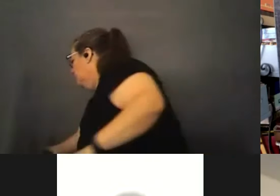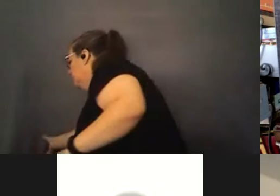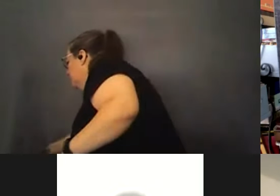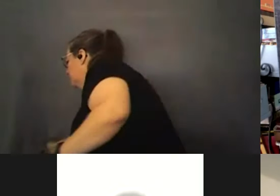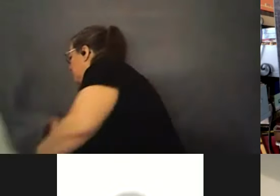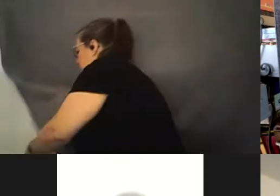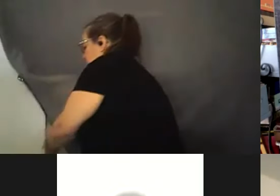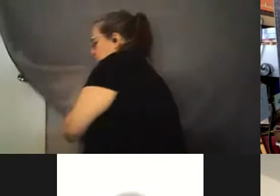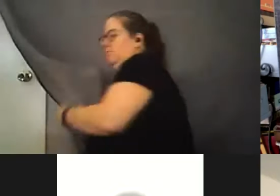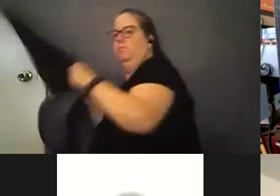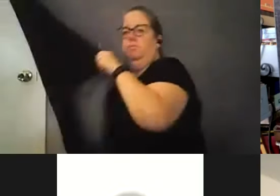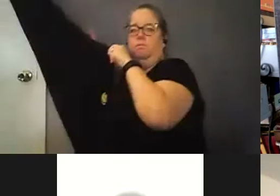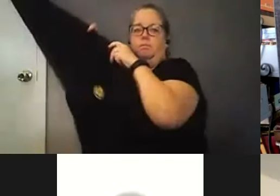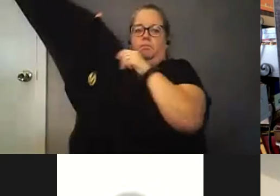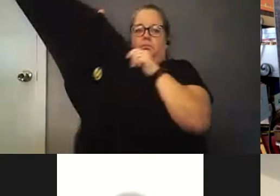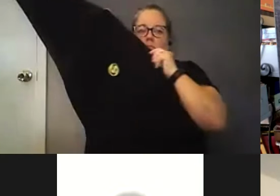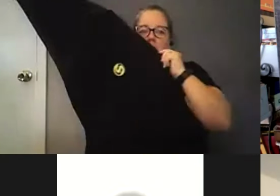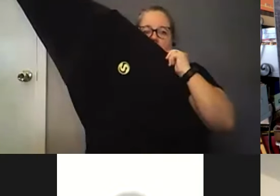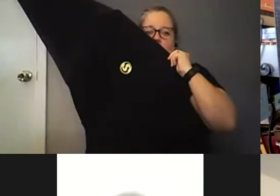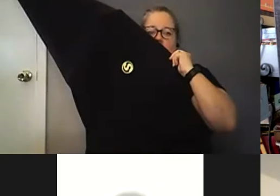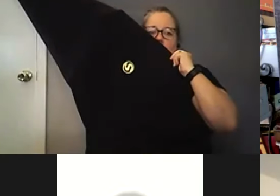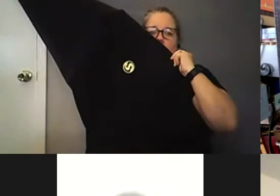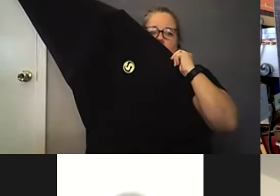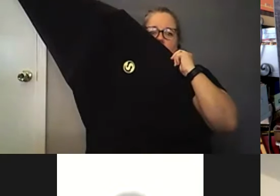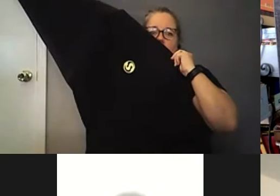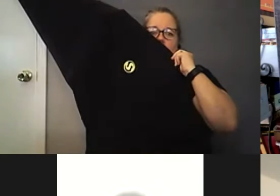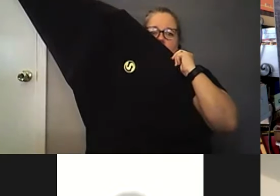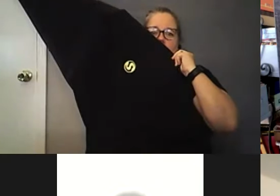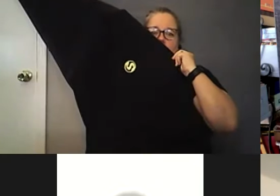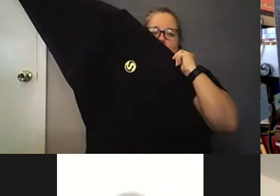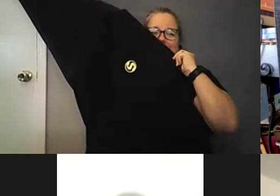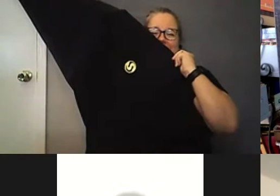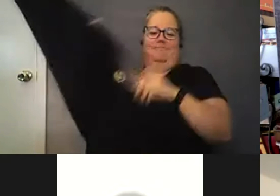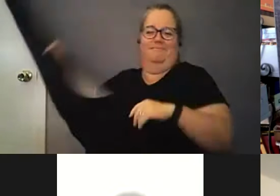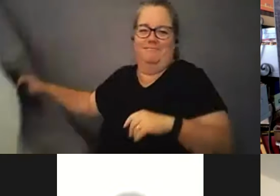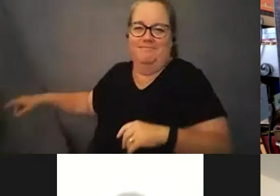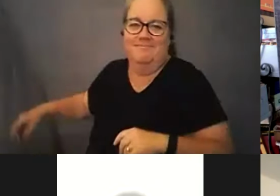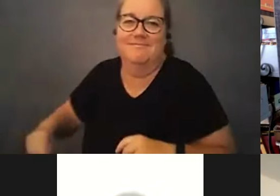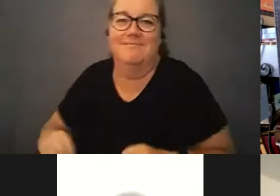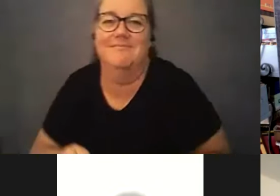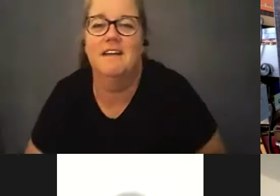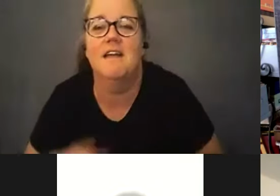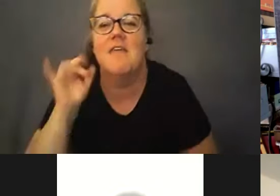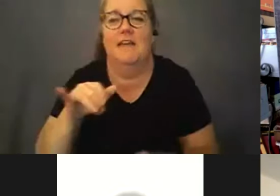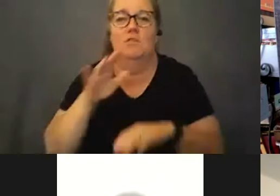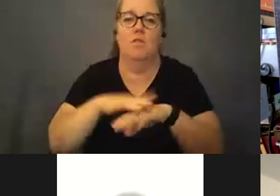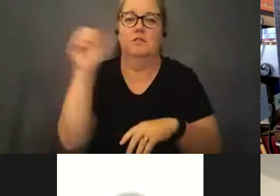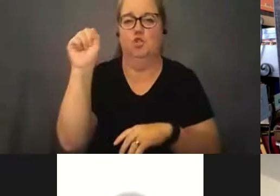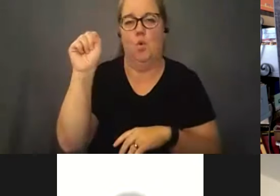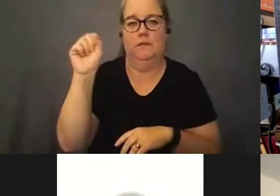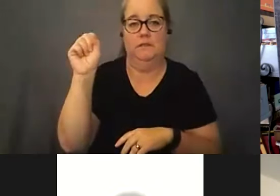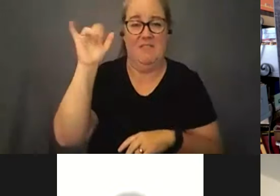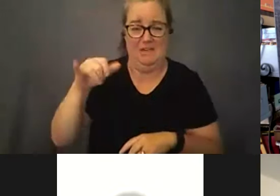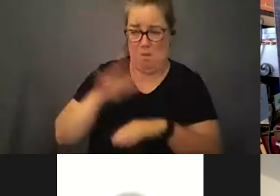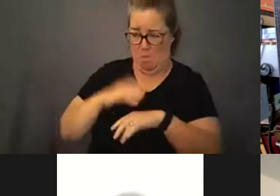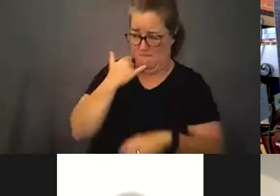But they Was that on they their phone? um Oh. yeah. Was that she